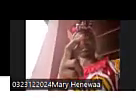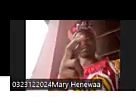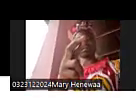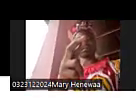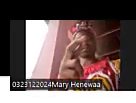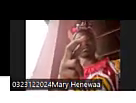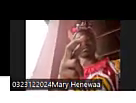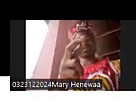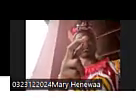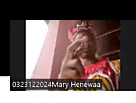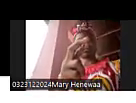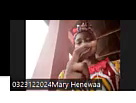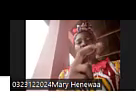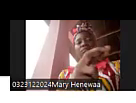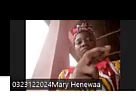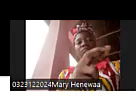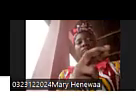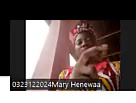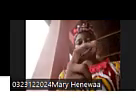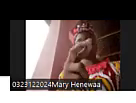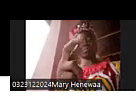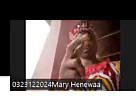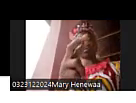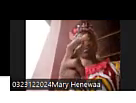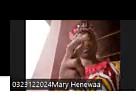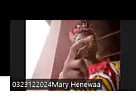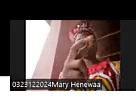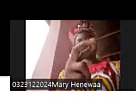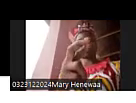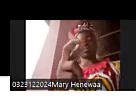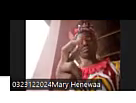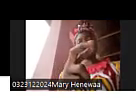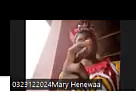Savannah, you are signing S. You're not yet there. R.